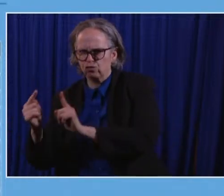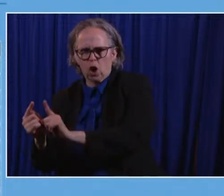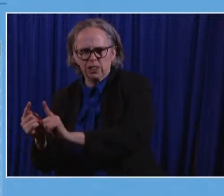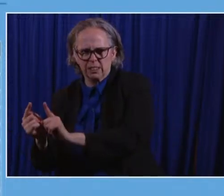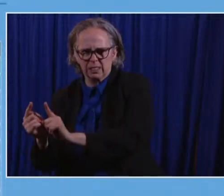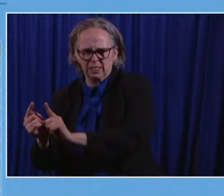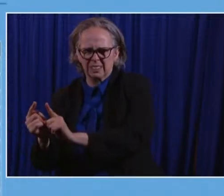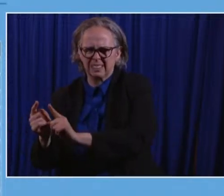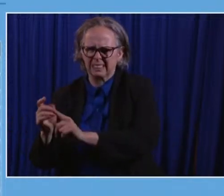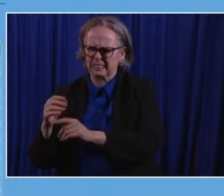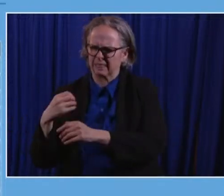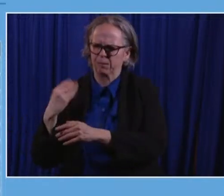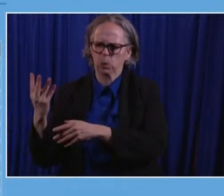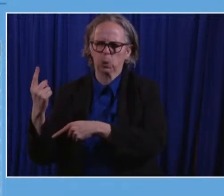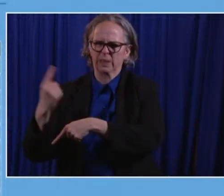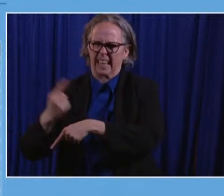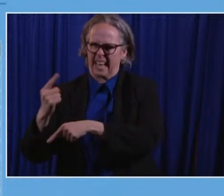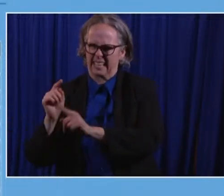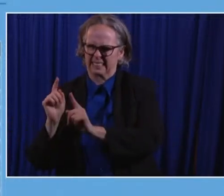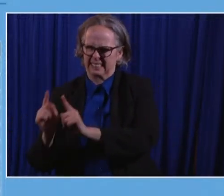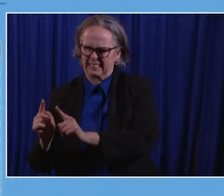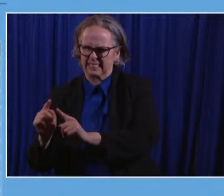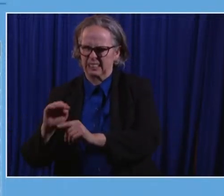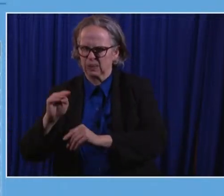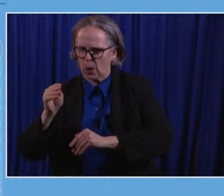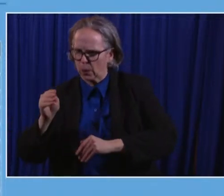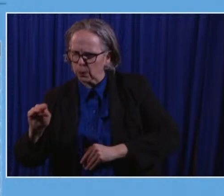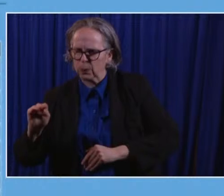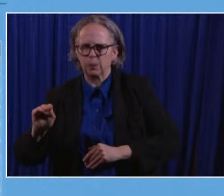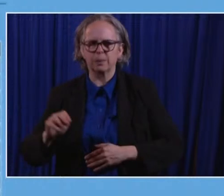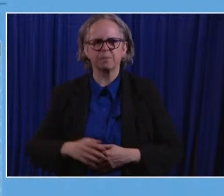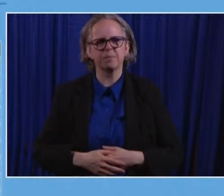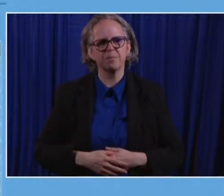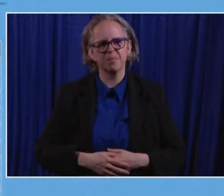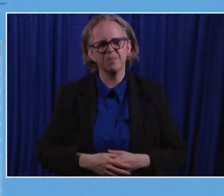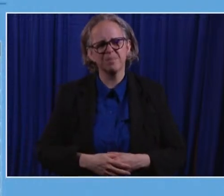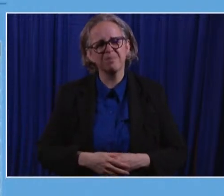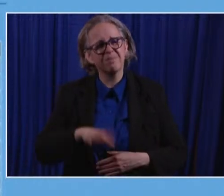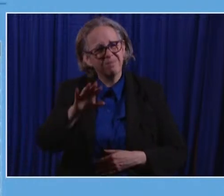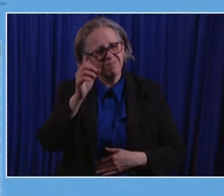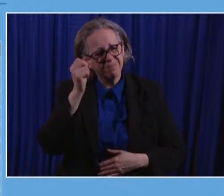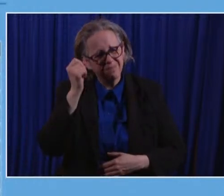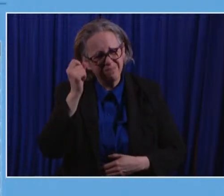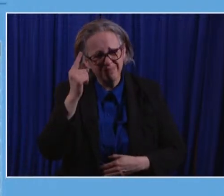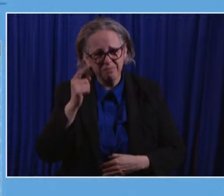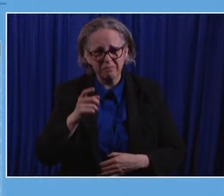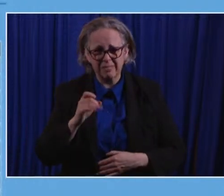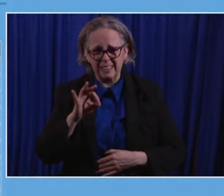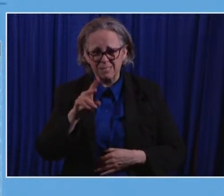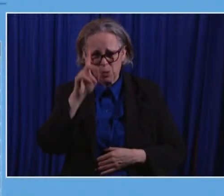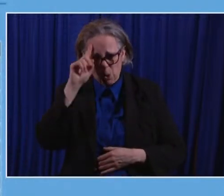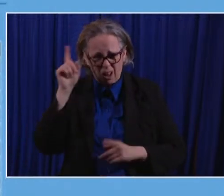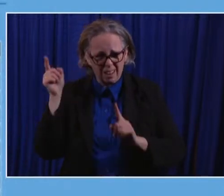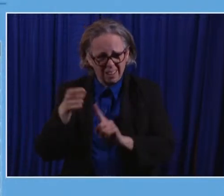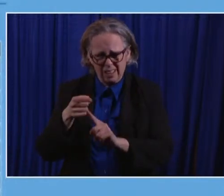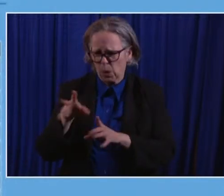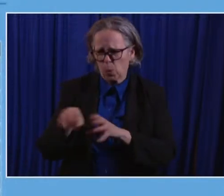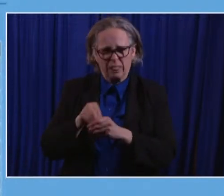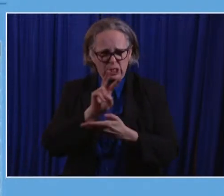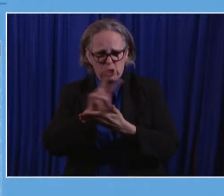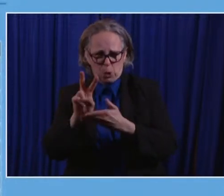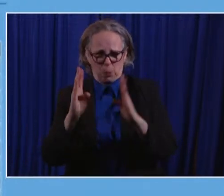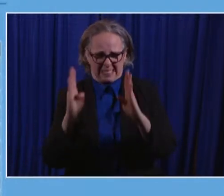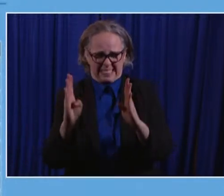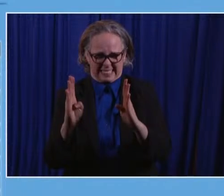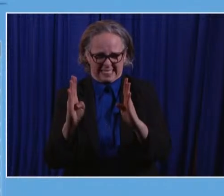few days. I had them also look at the last 13 days, last couple weeks, and just put